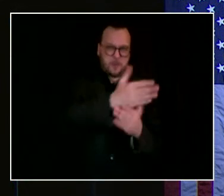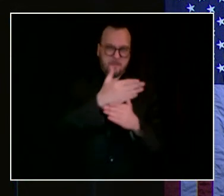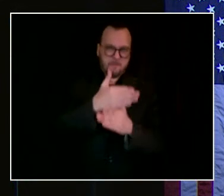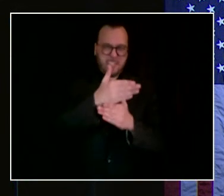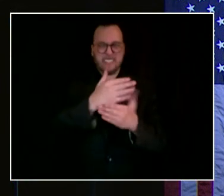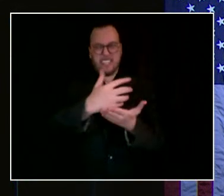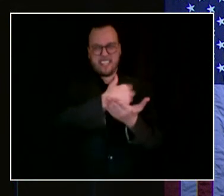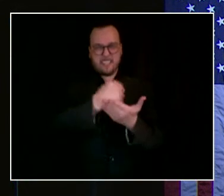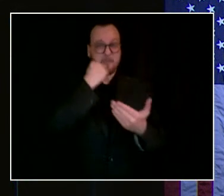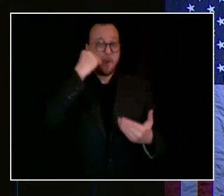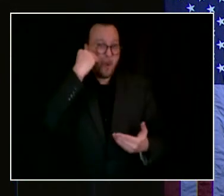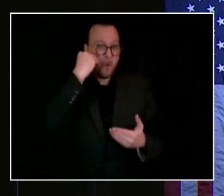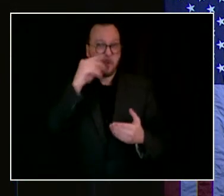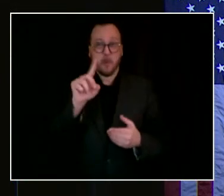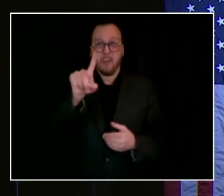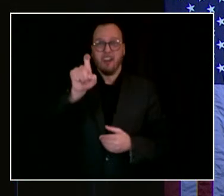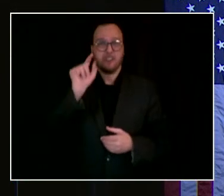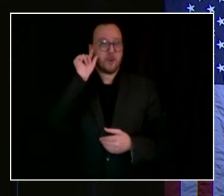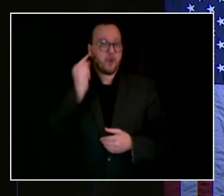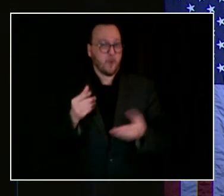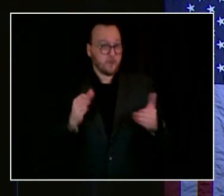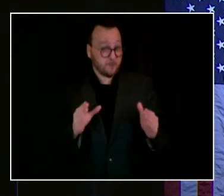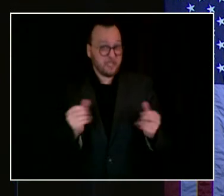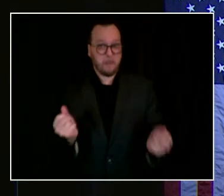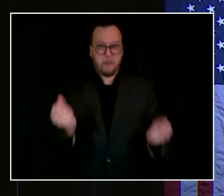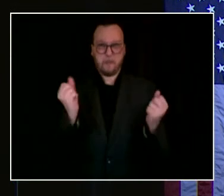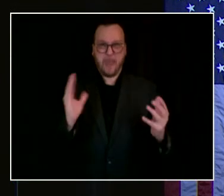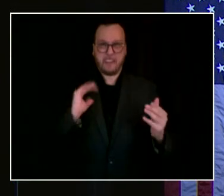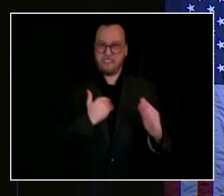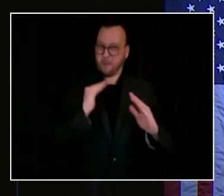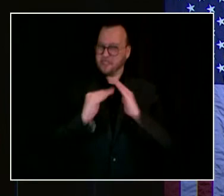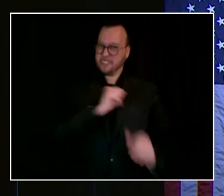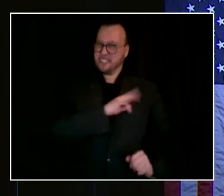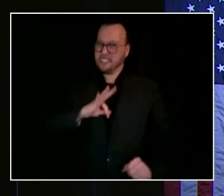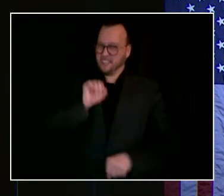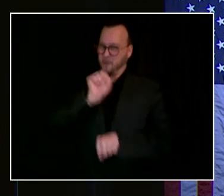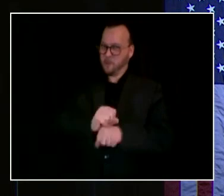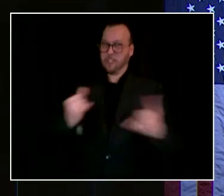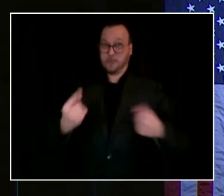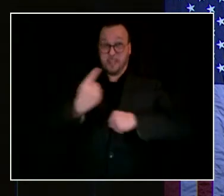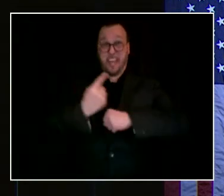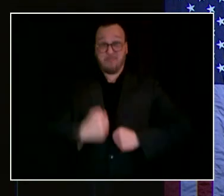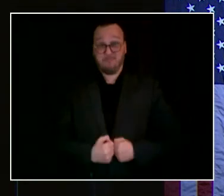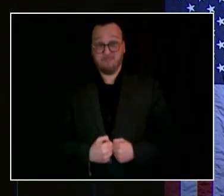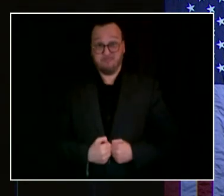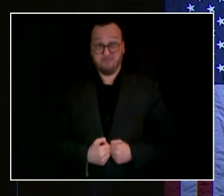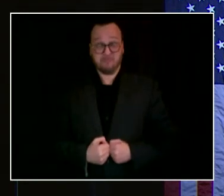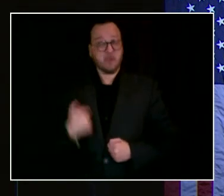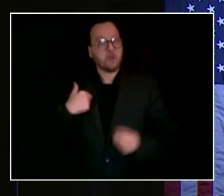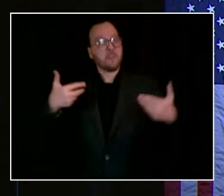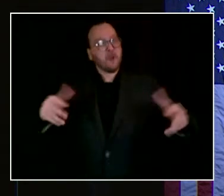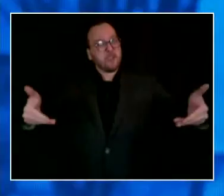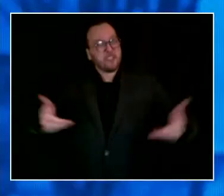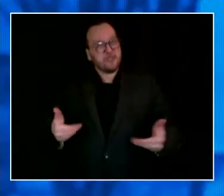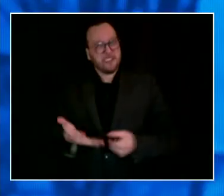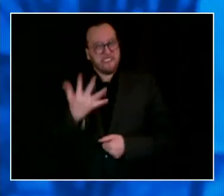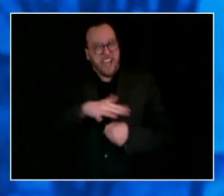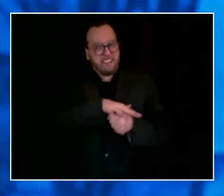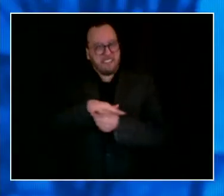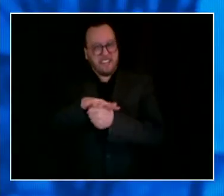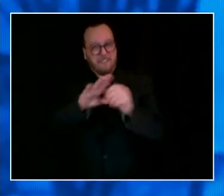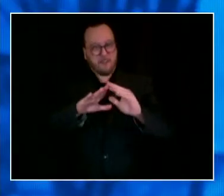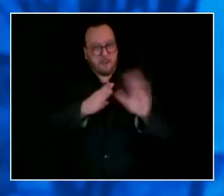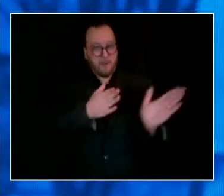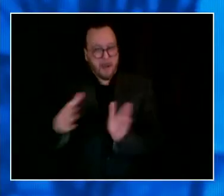homes at 100 Gold Street, where many of our city staff work today. We've already introduced 5 neighborhood plans to build up